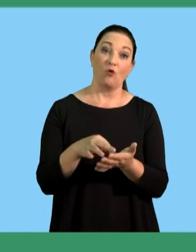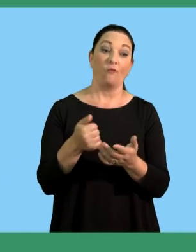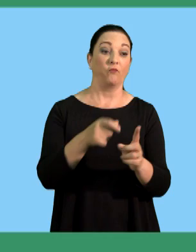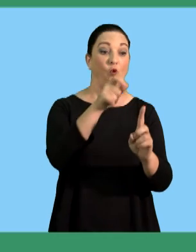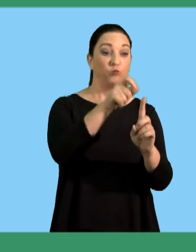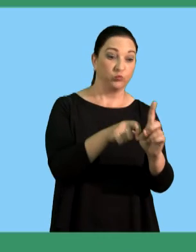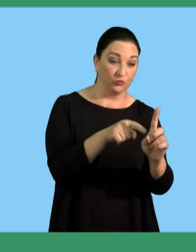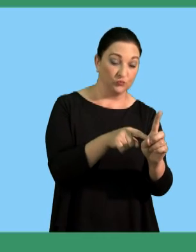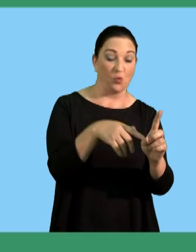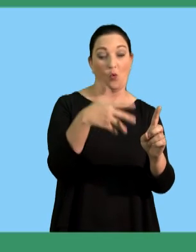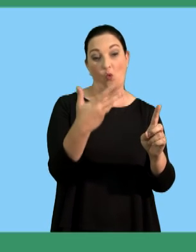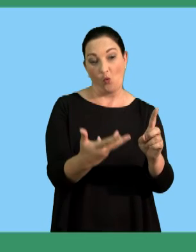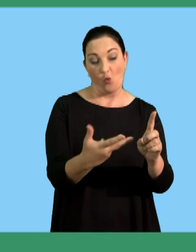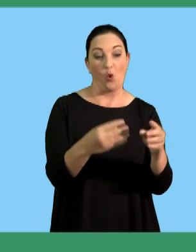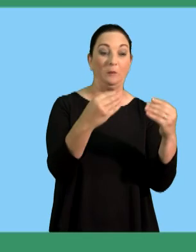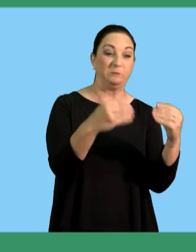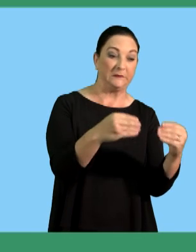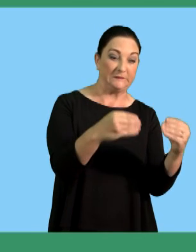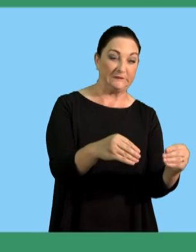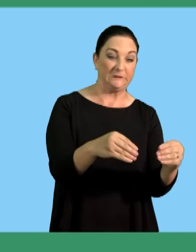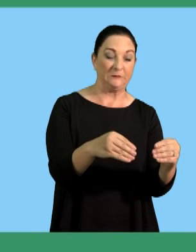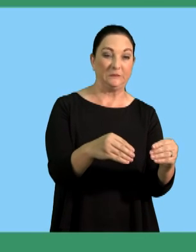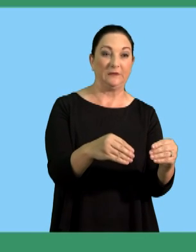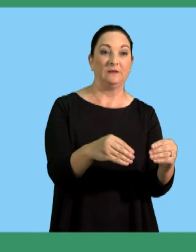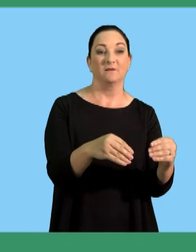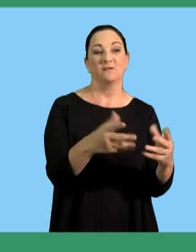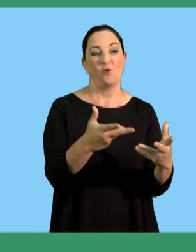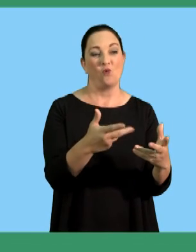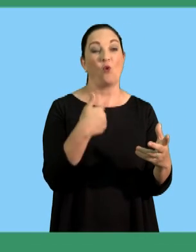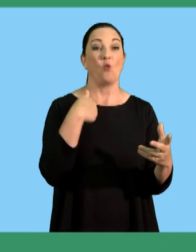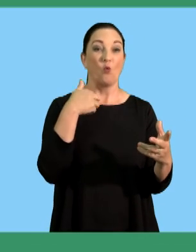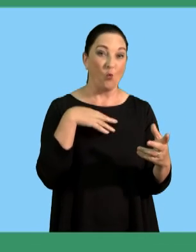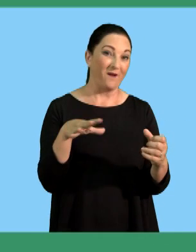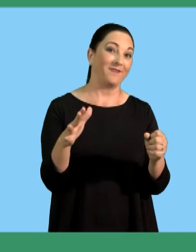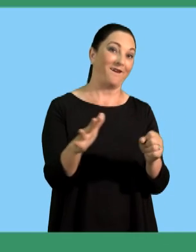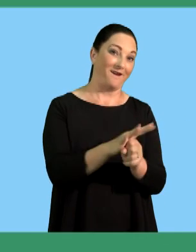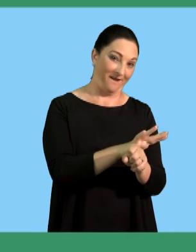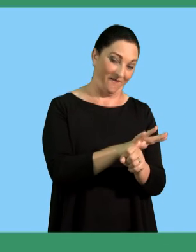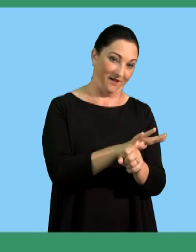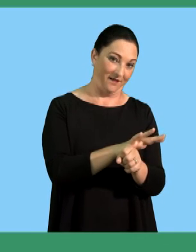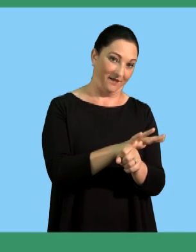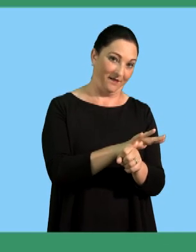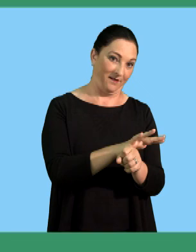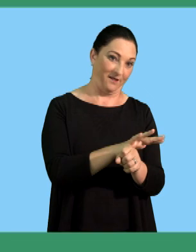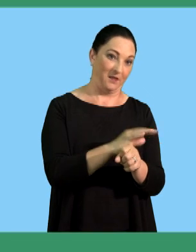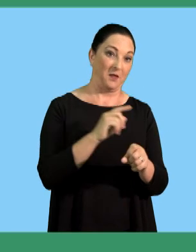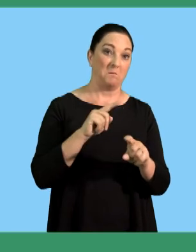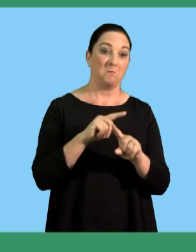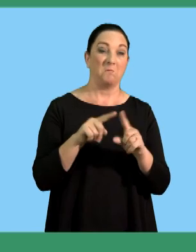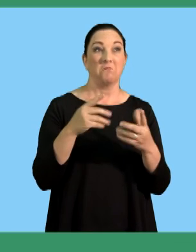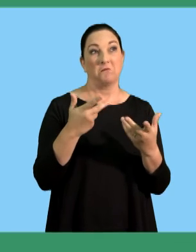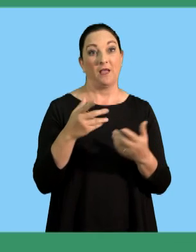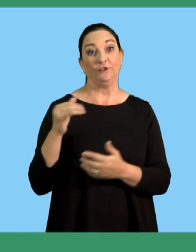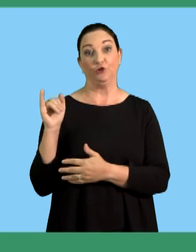a business or the insured requiring insurance cover and the insurance